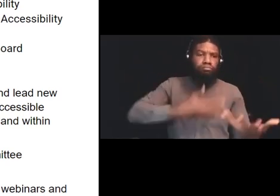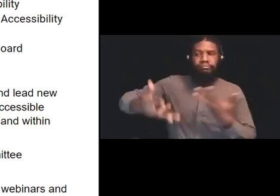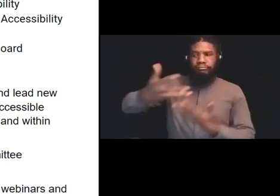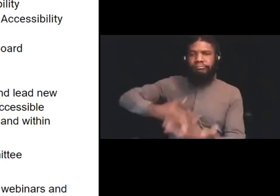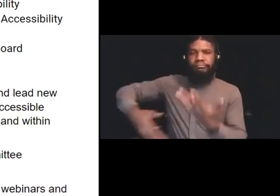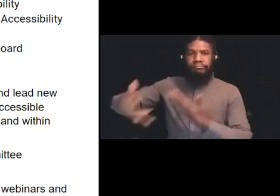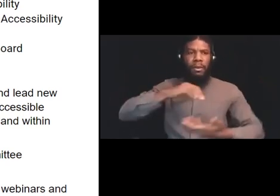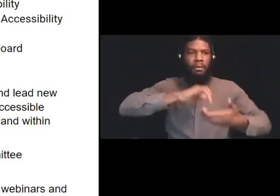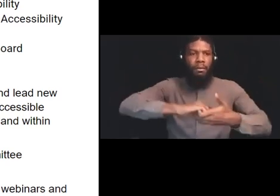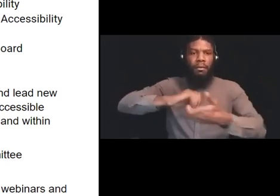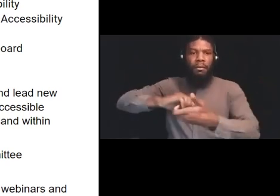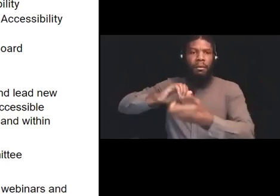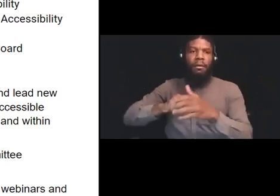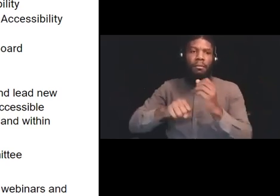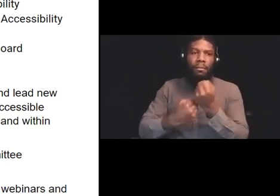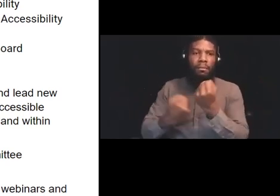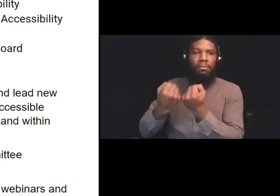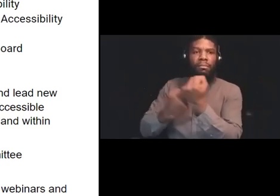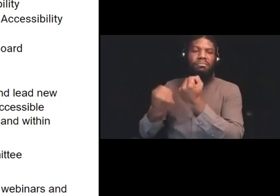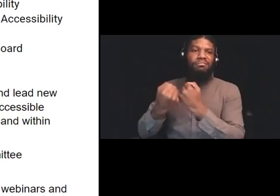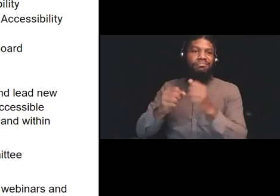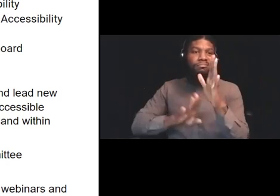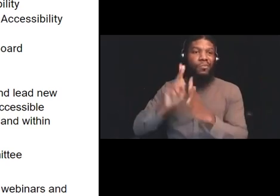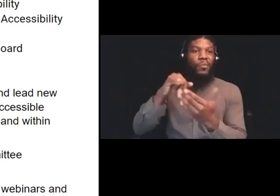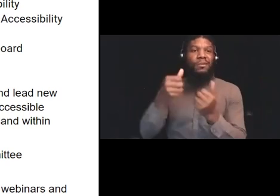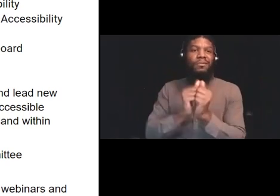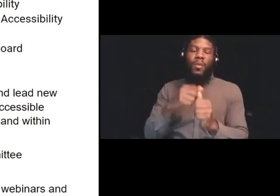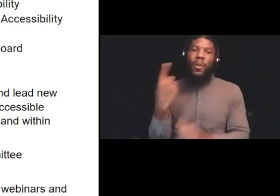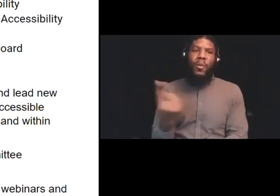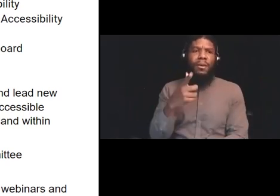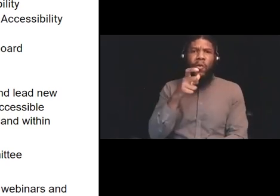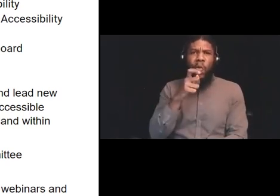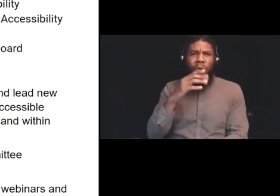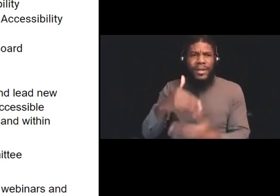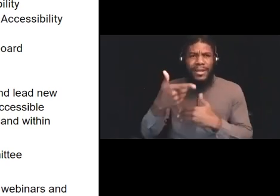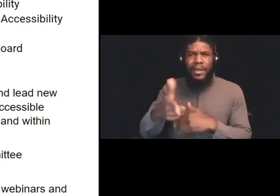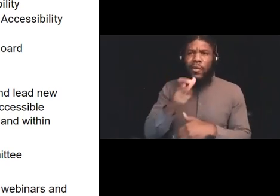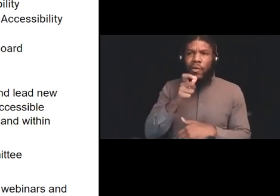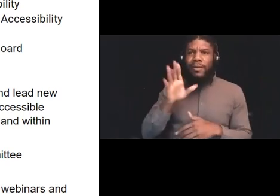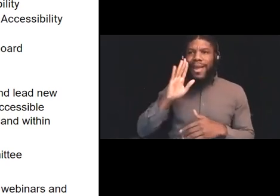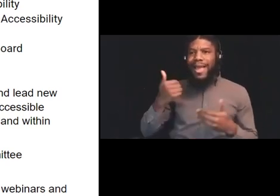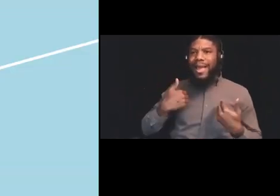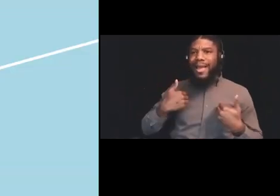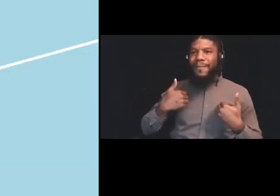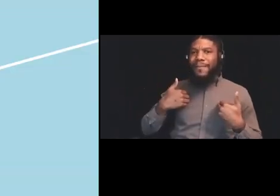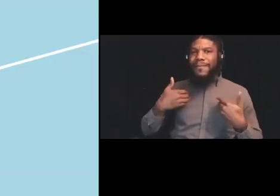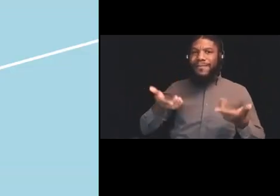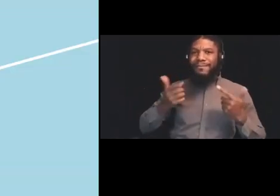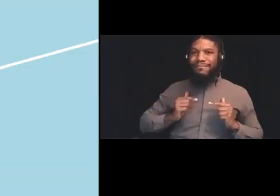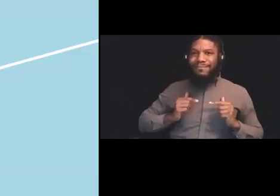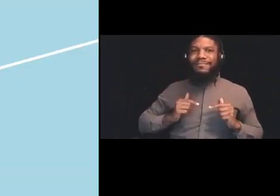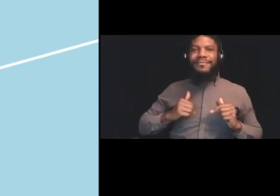projects together all the time. So I think, who is next? I am next. Ah, great,